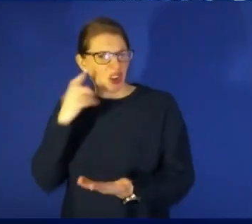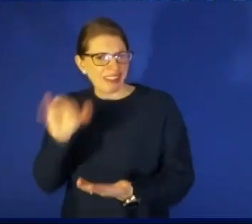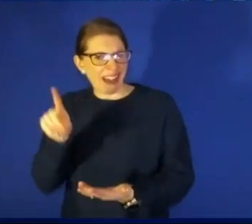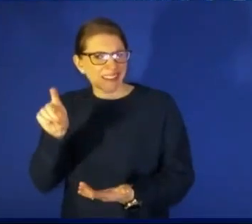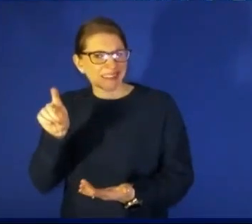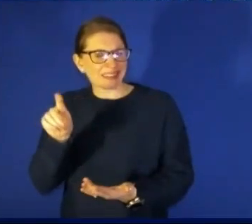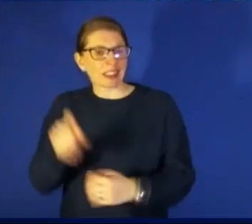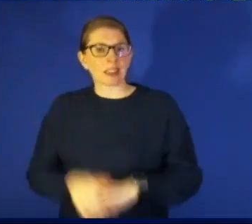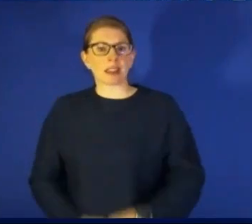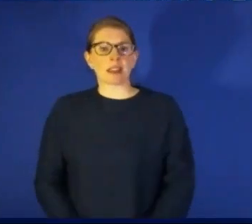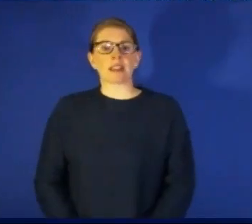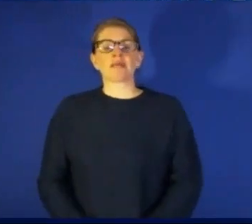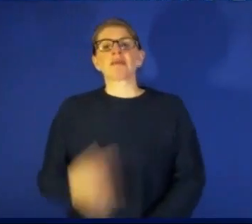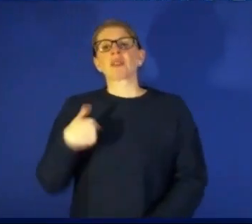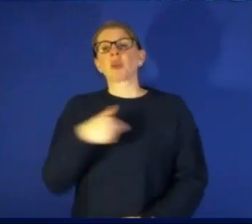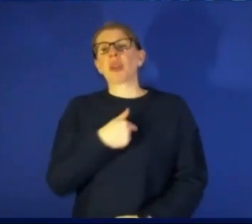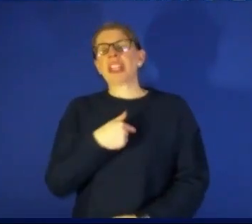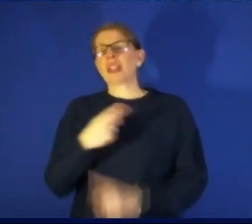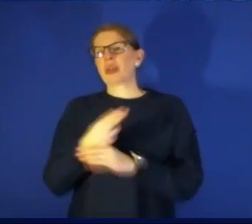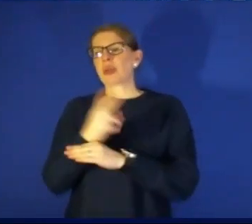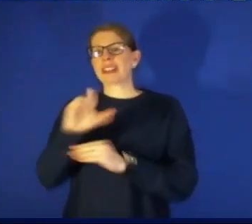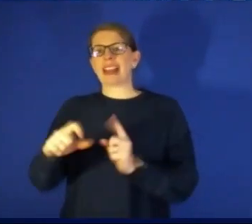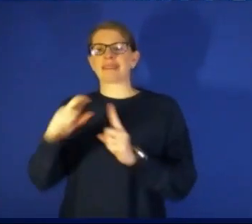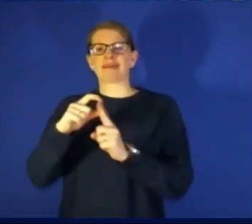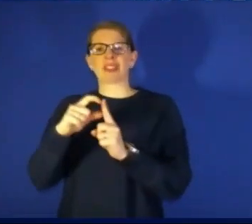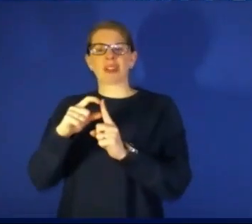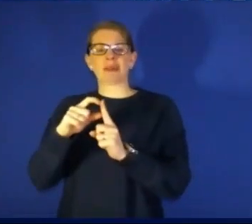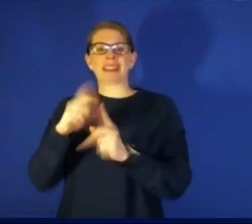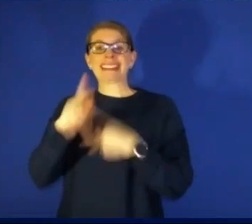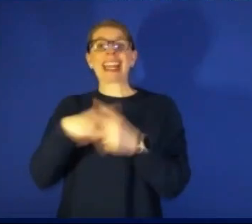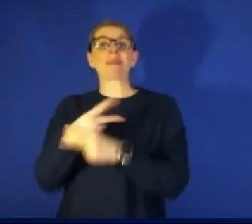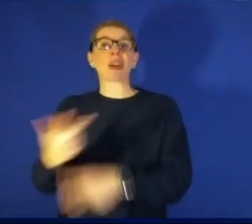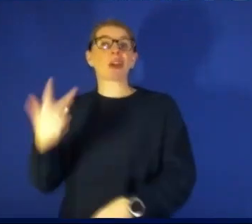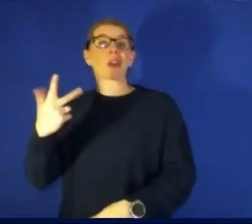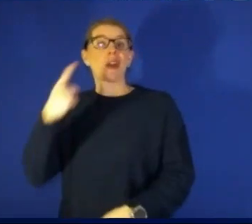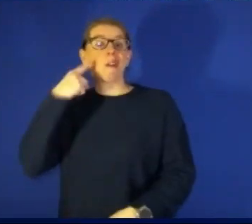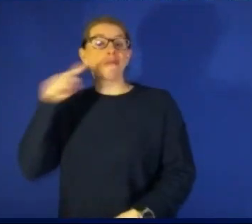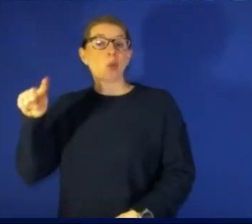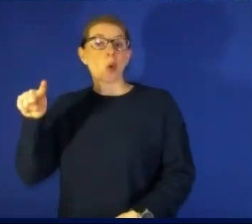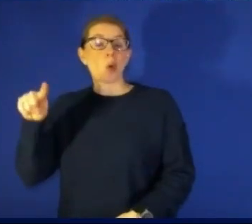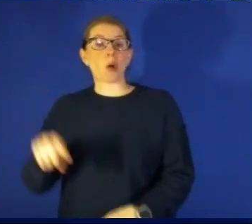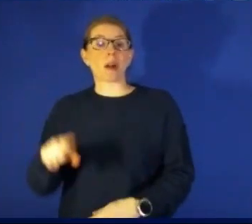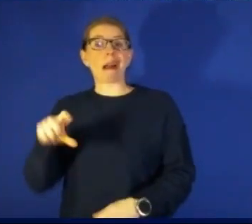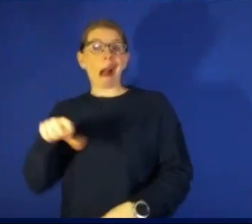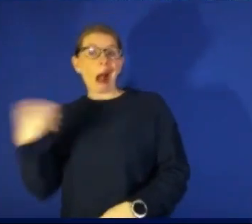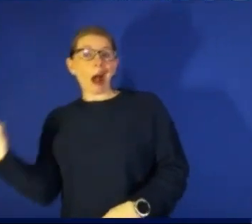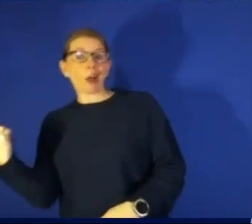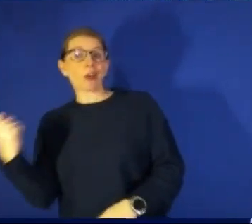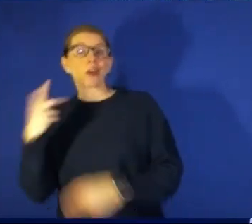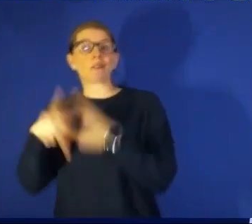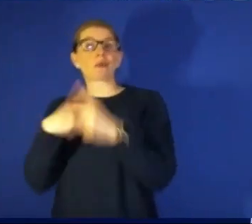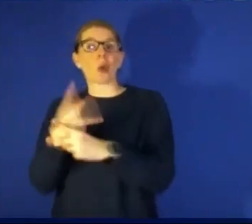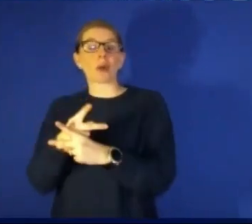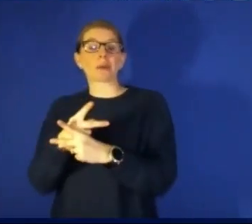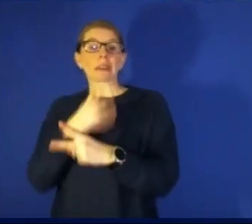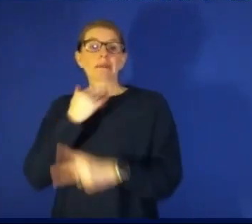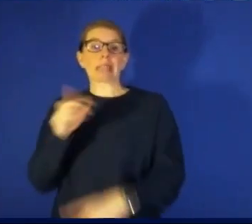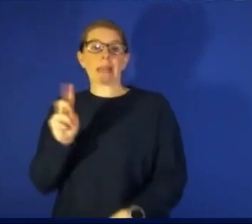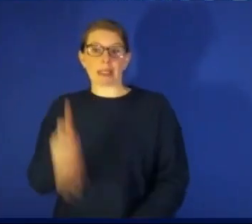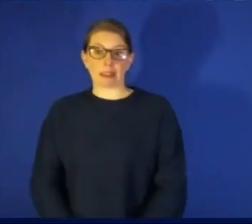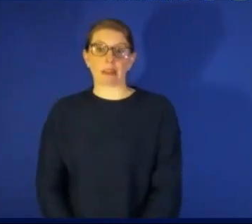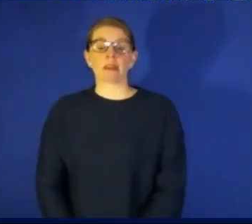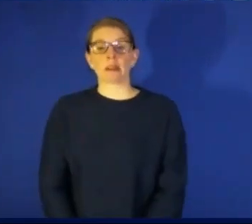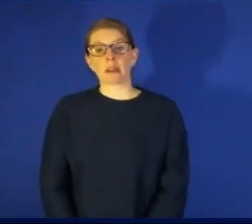we use the term type 3 for what are other forms of diabetes. There are